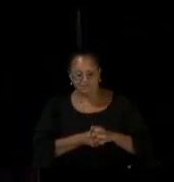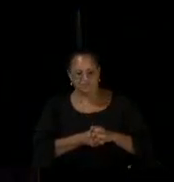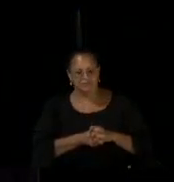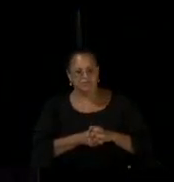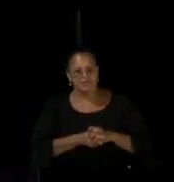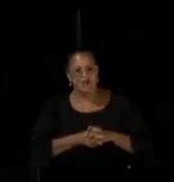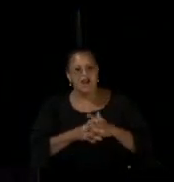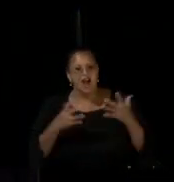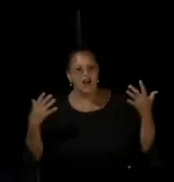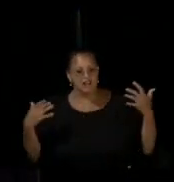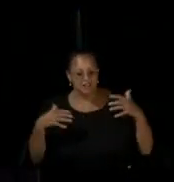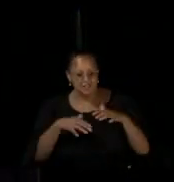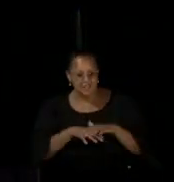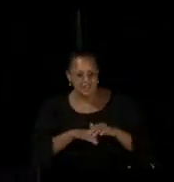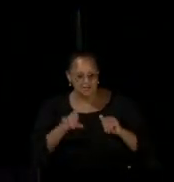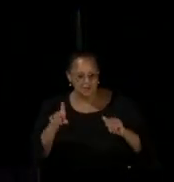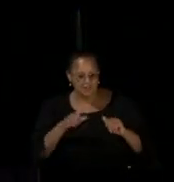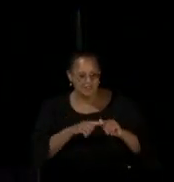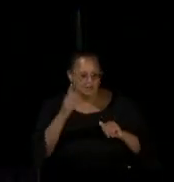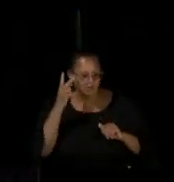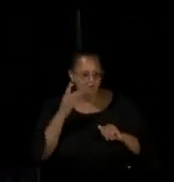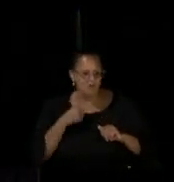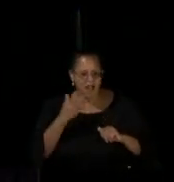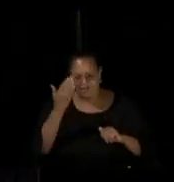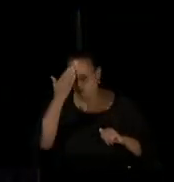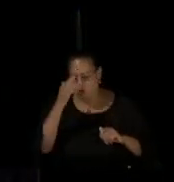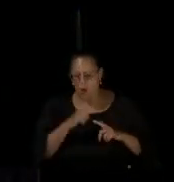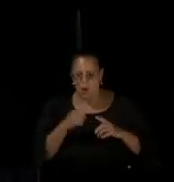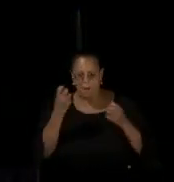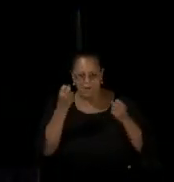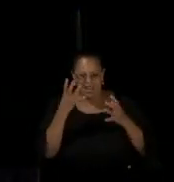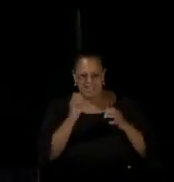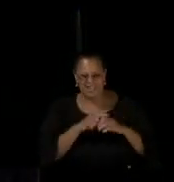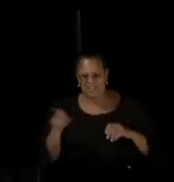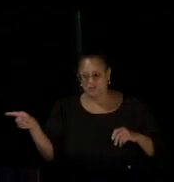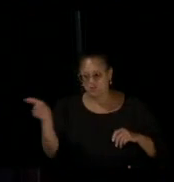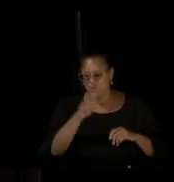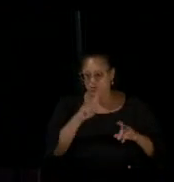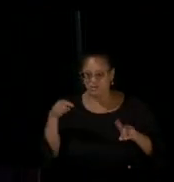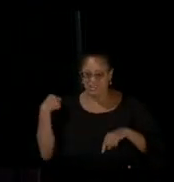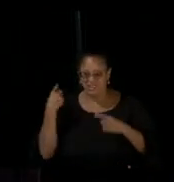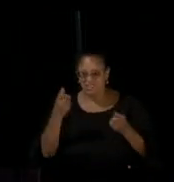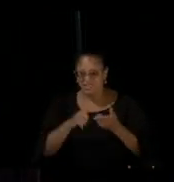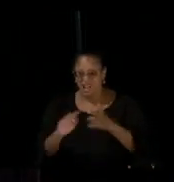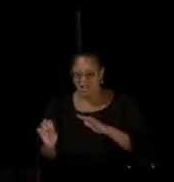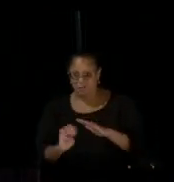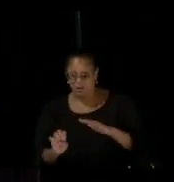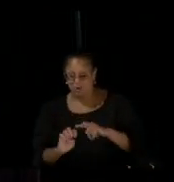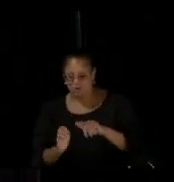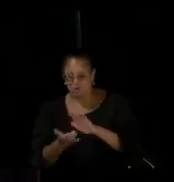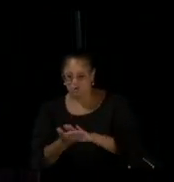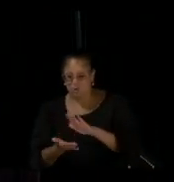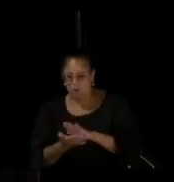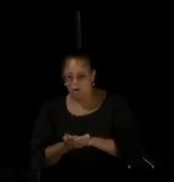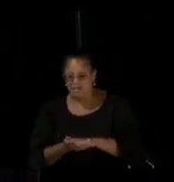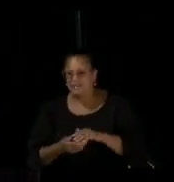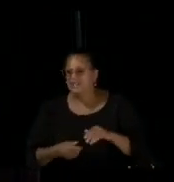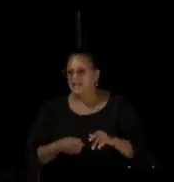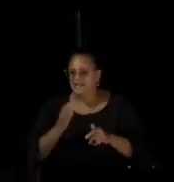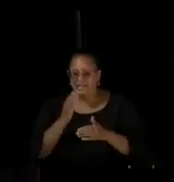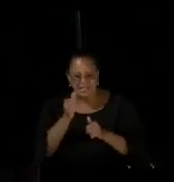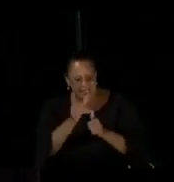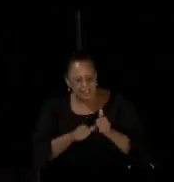As a River Hill parent, I have known many of you since elementary school. Each of you are